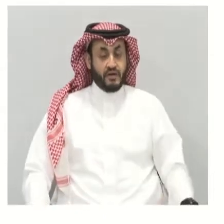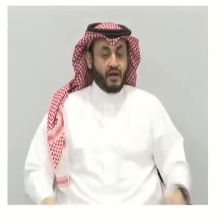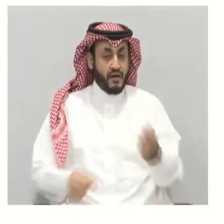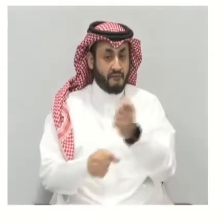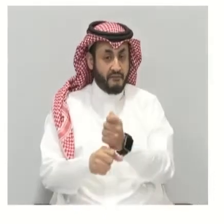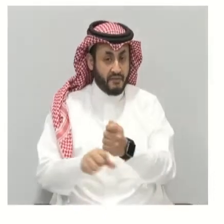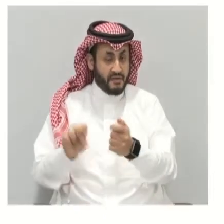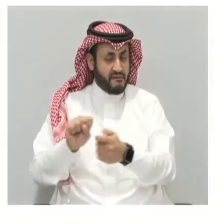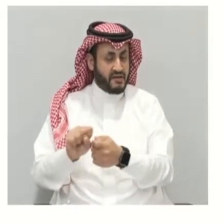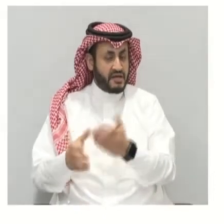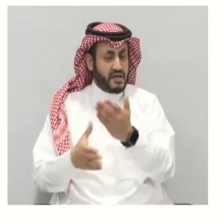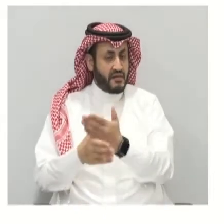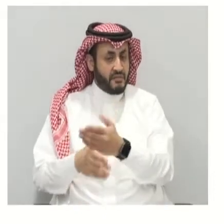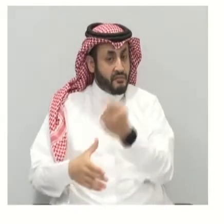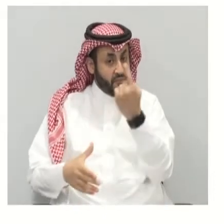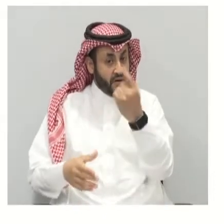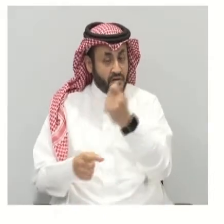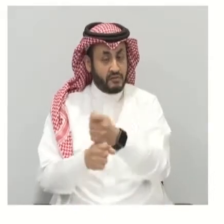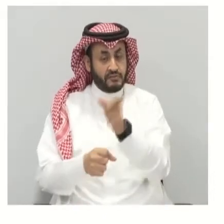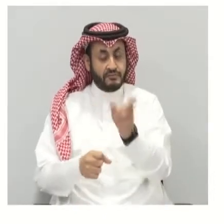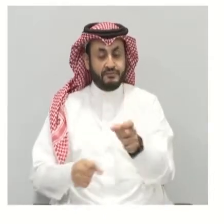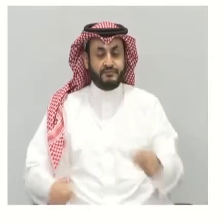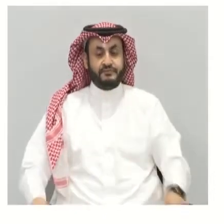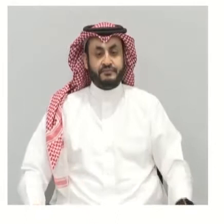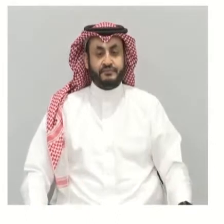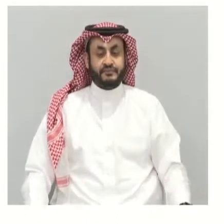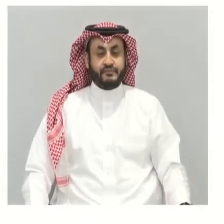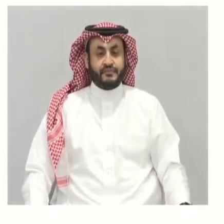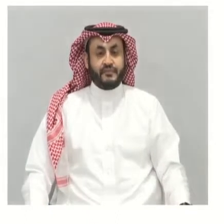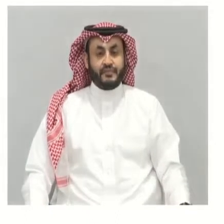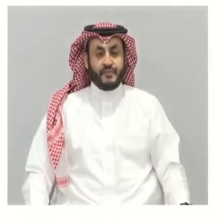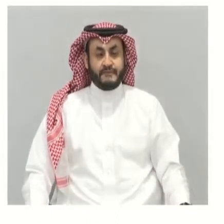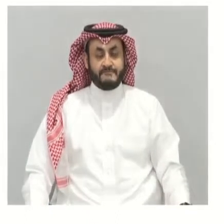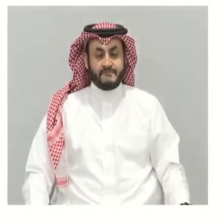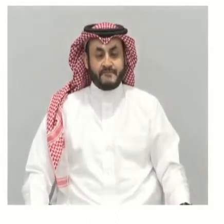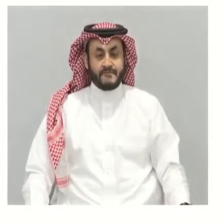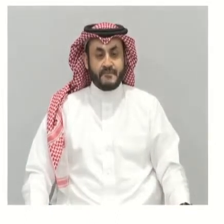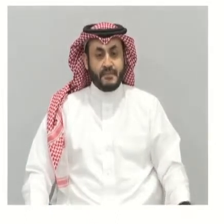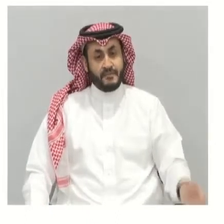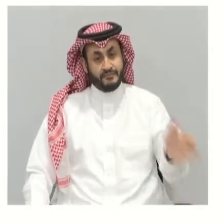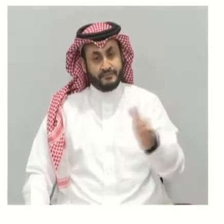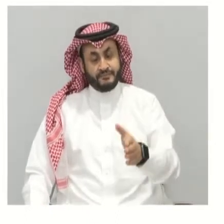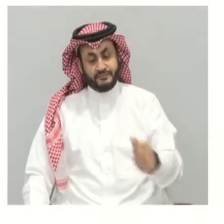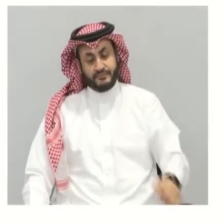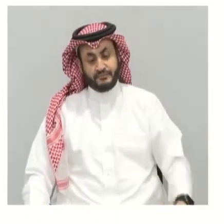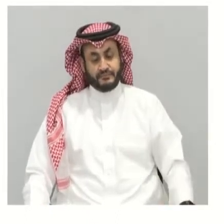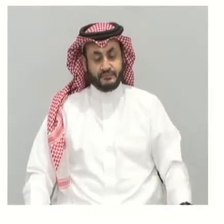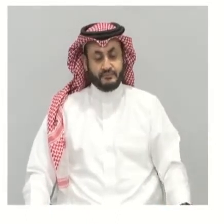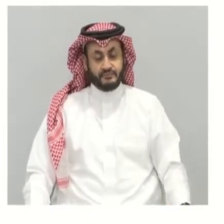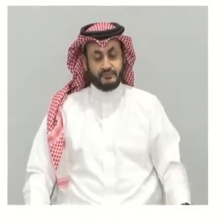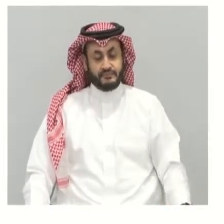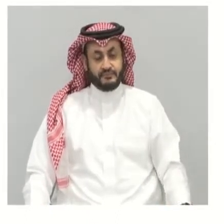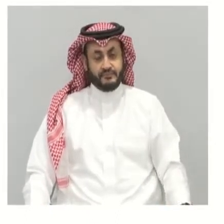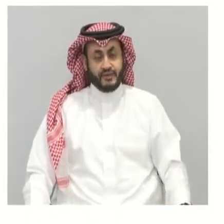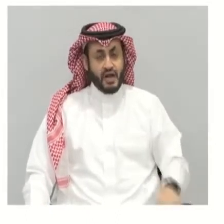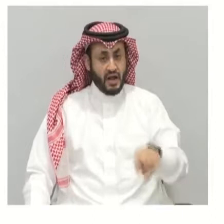walk. Walks to school. So now, how about the next one? Number three, my